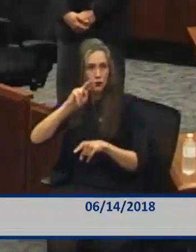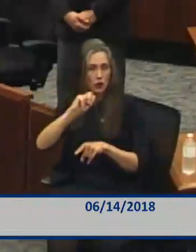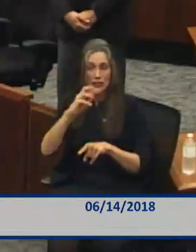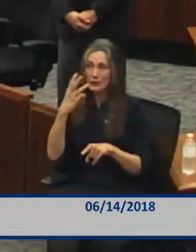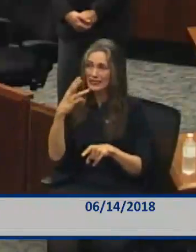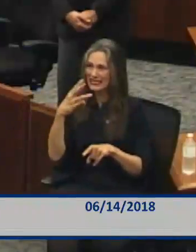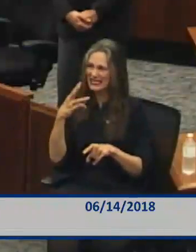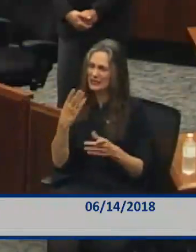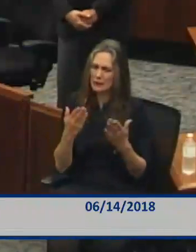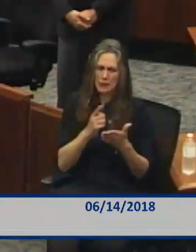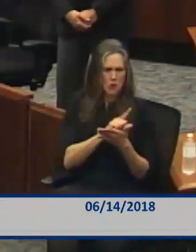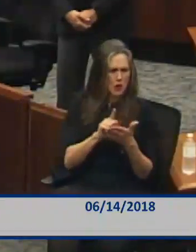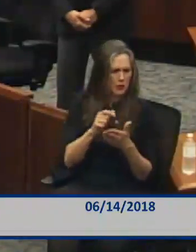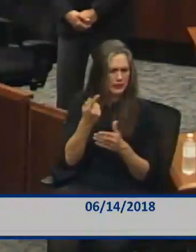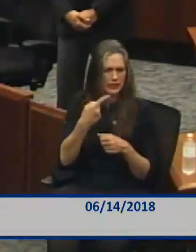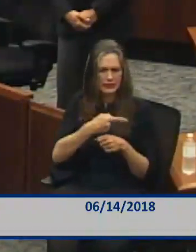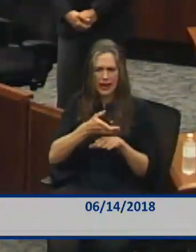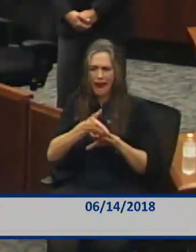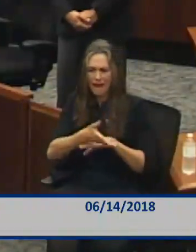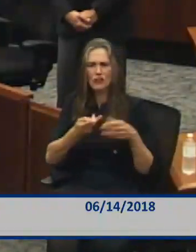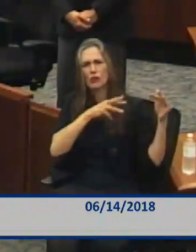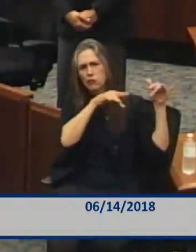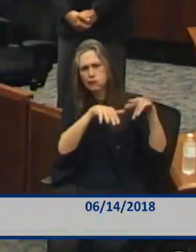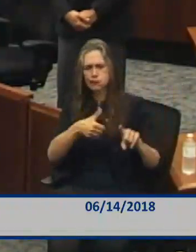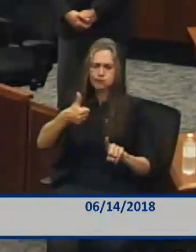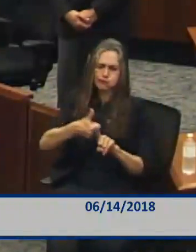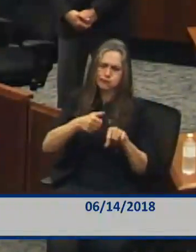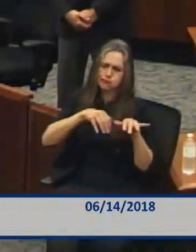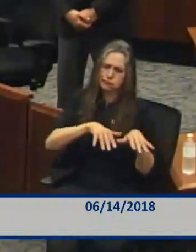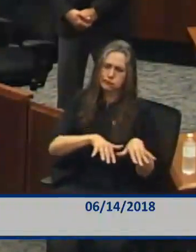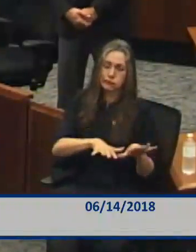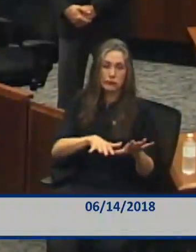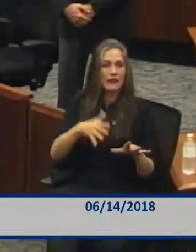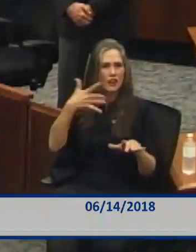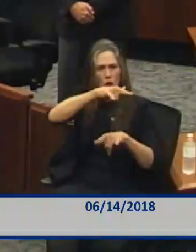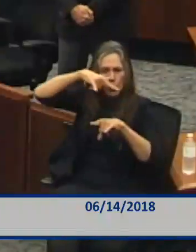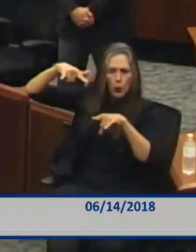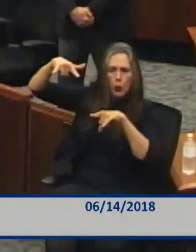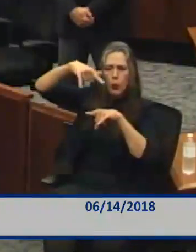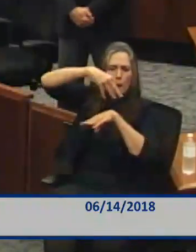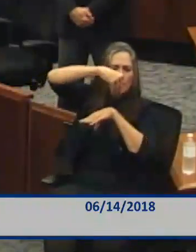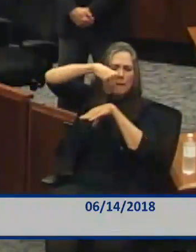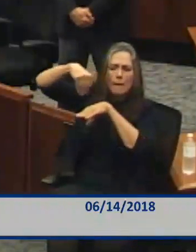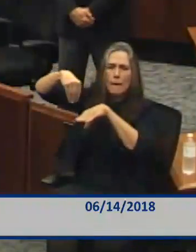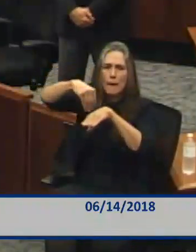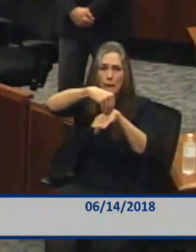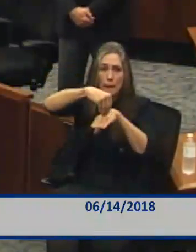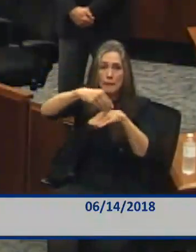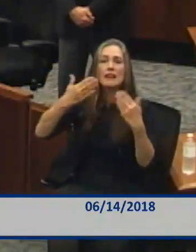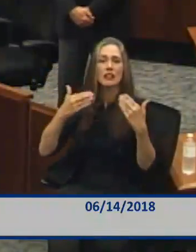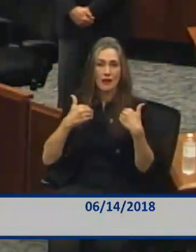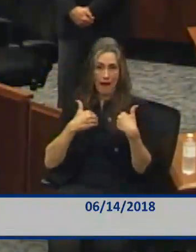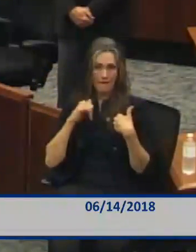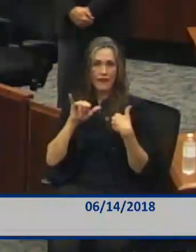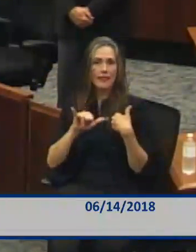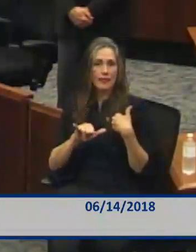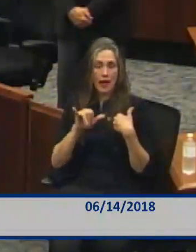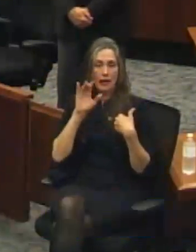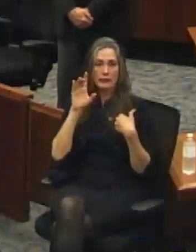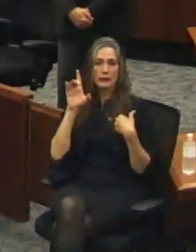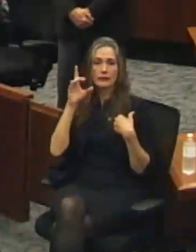fairly precise level of accuracy determine what those ground elevations are. Now keep in